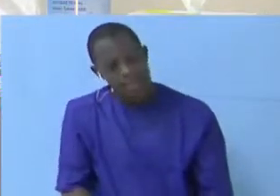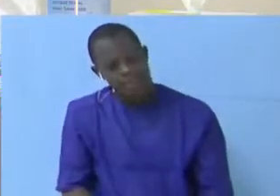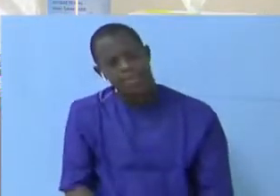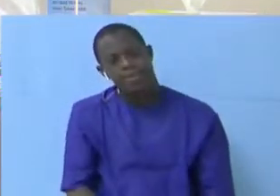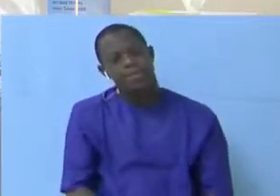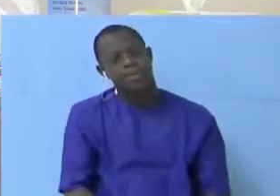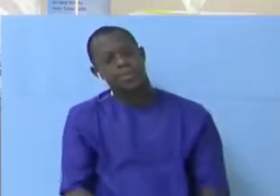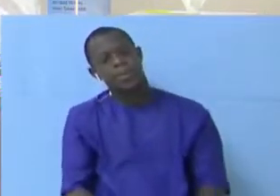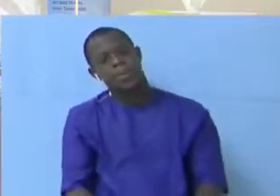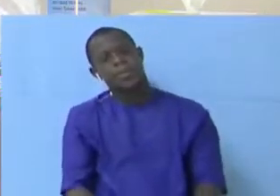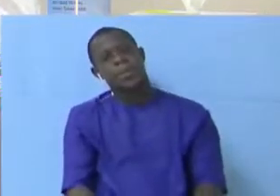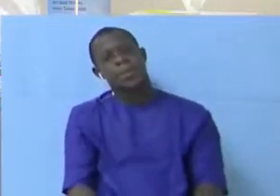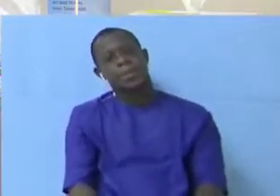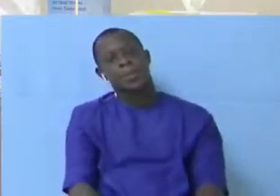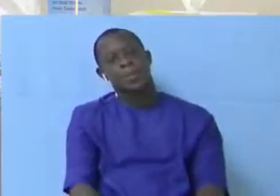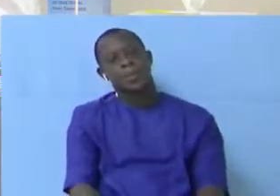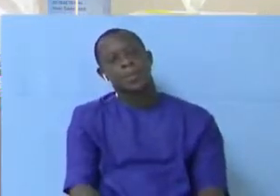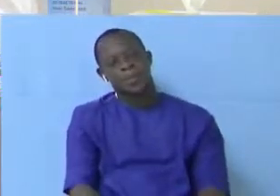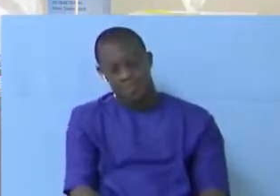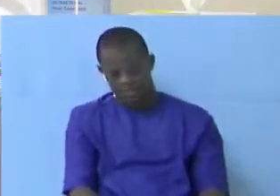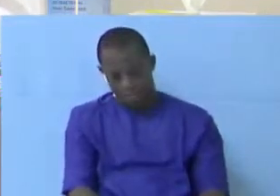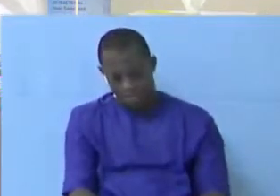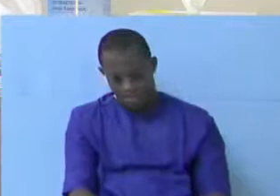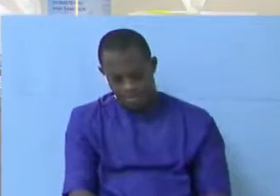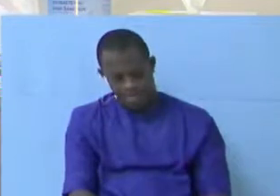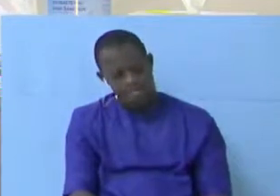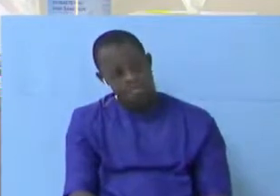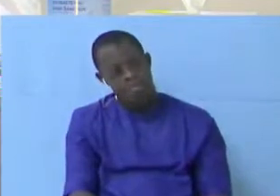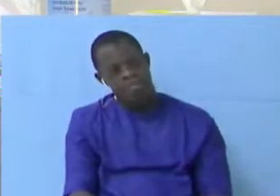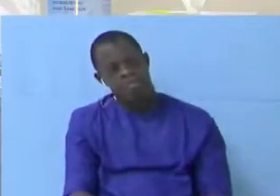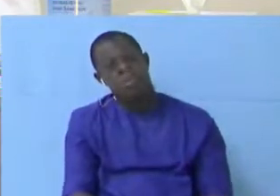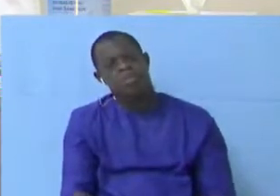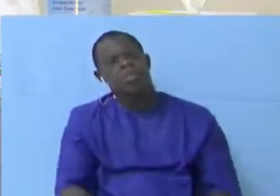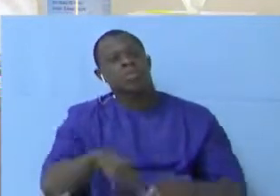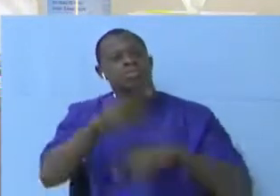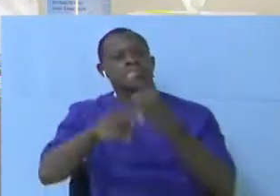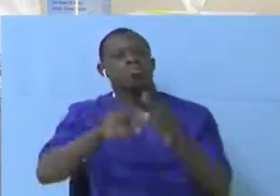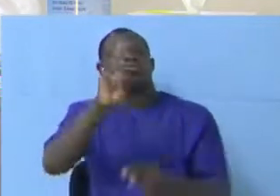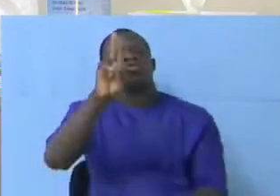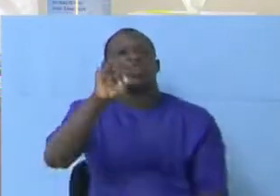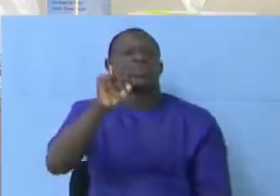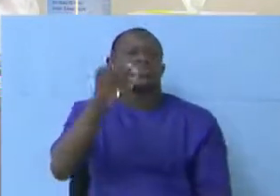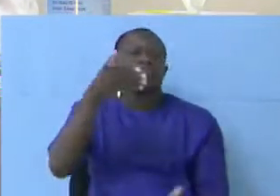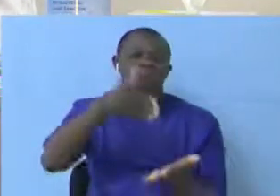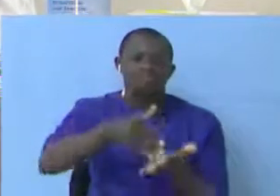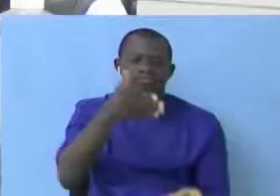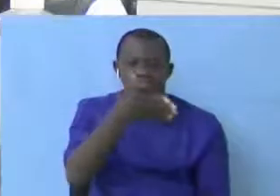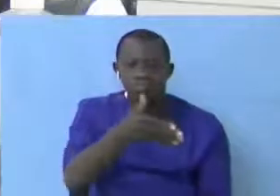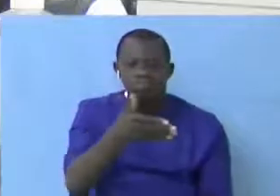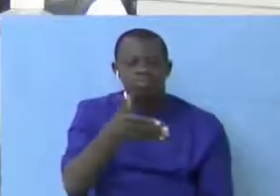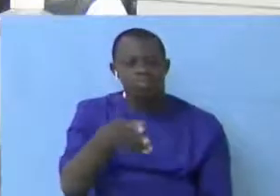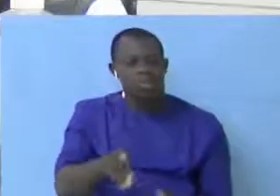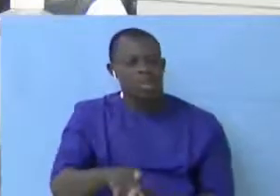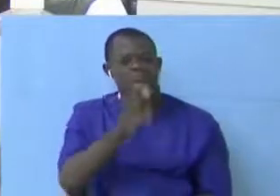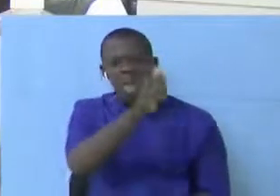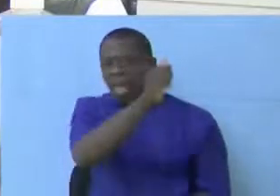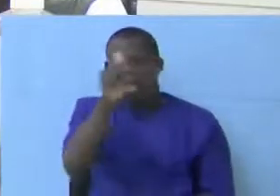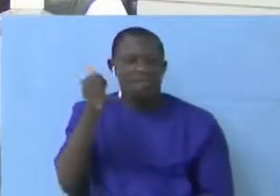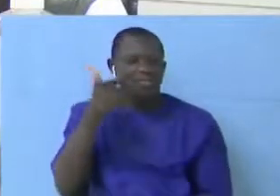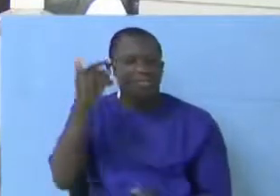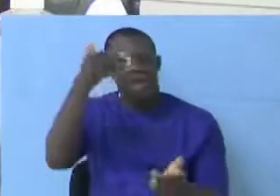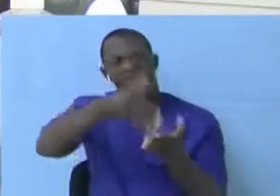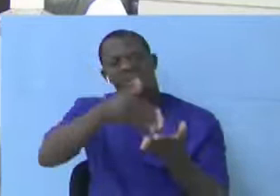no reason why anybody should be investigated. The fact that the UN is coming here, they come every day. Prior to